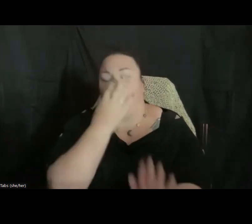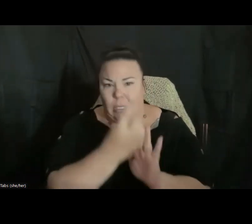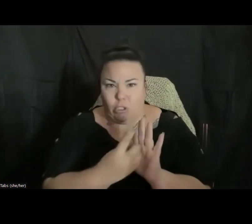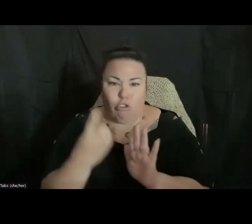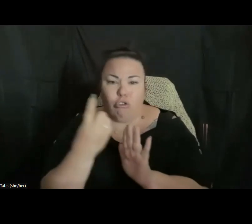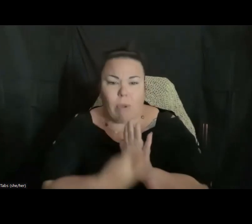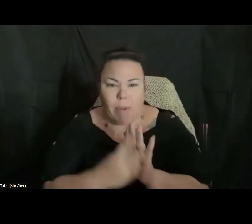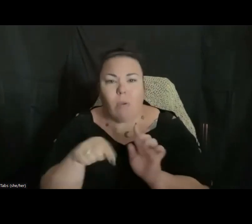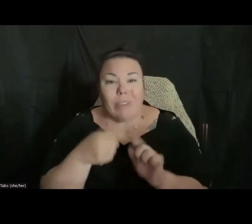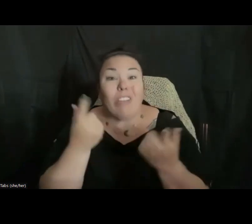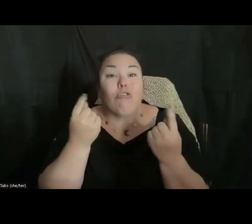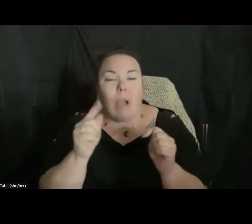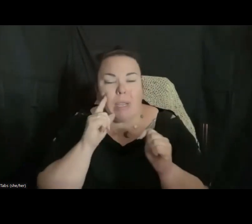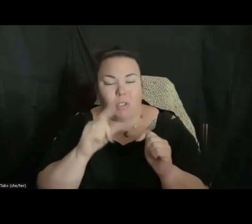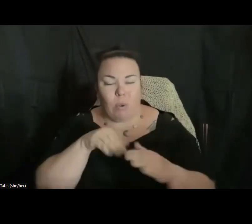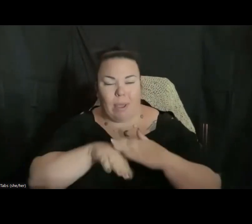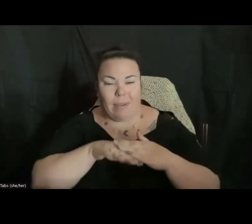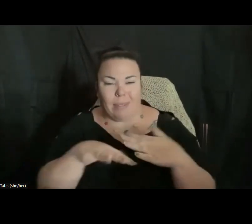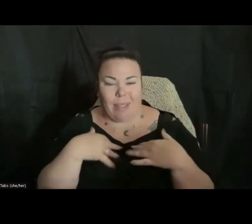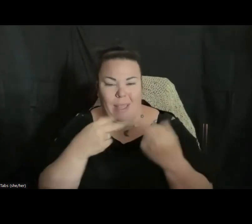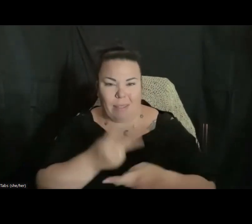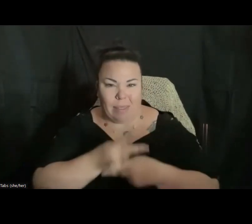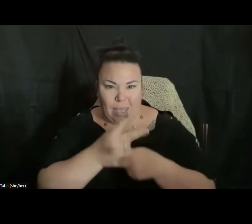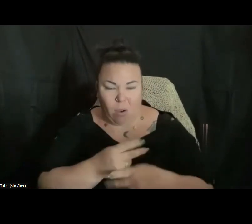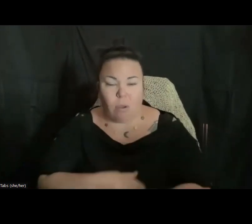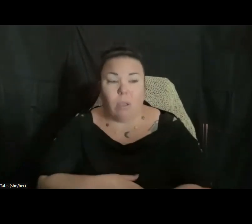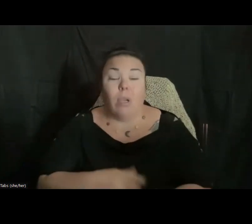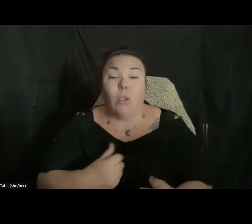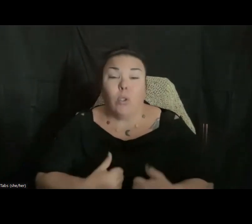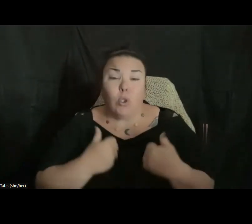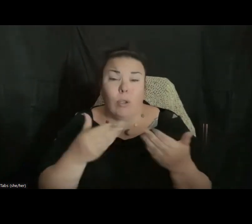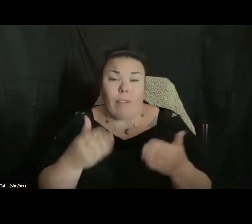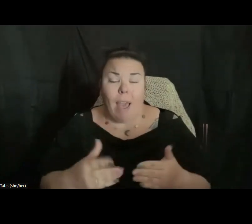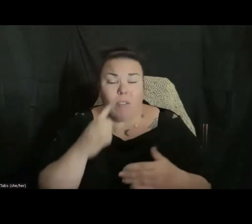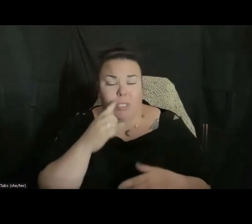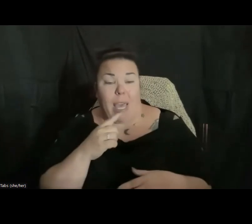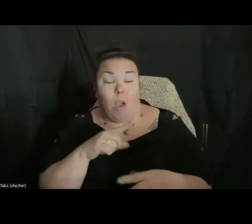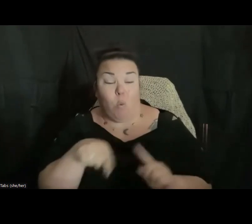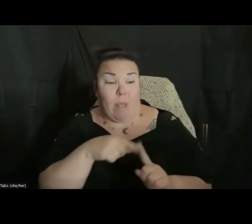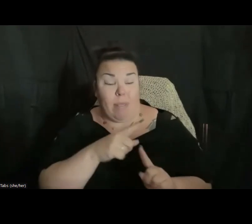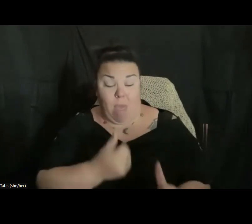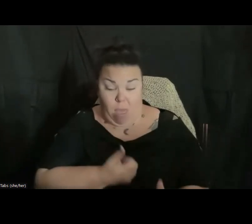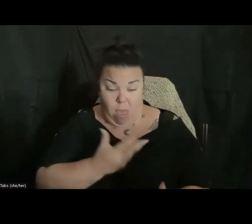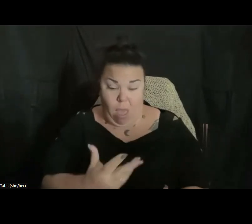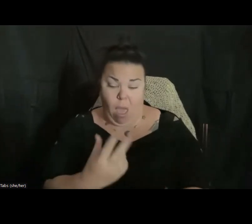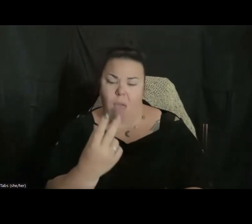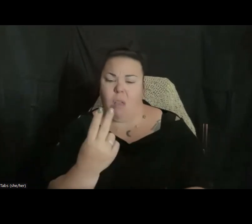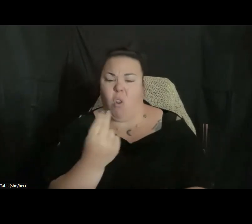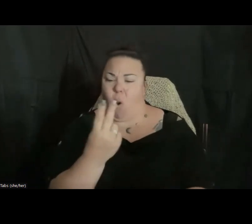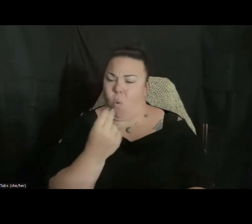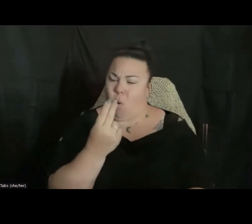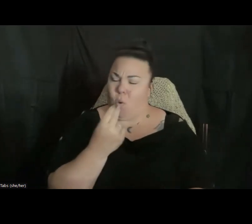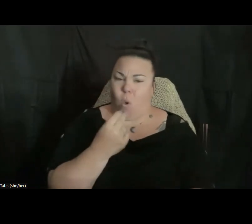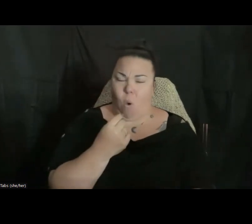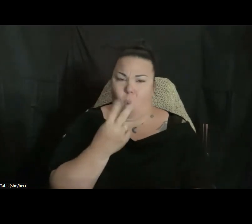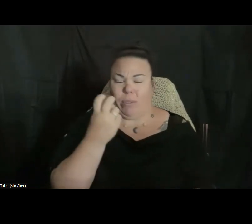services, survivors who haven't been believed, and who maybe have experienced judgment for the choices that